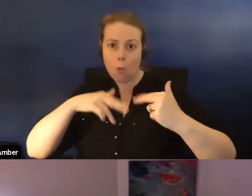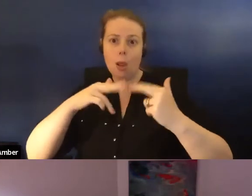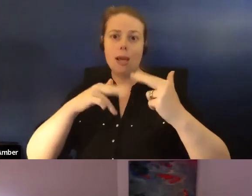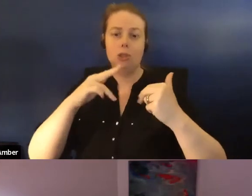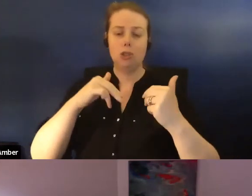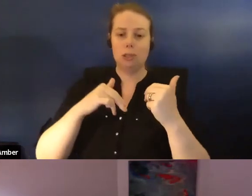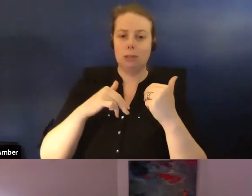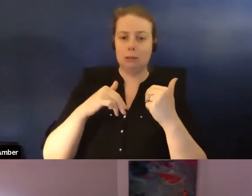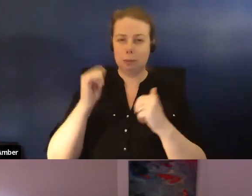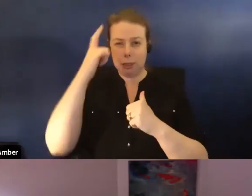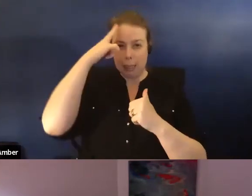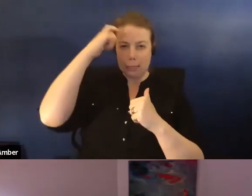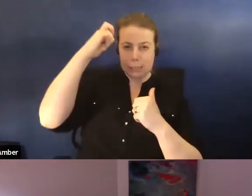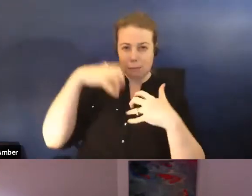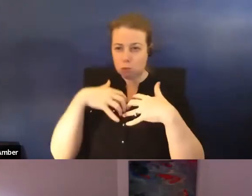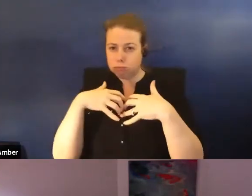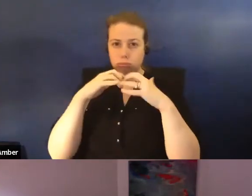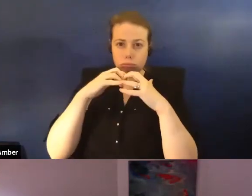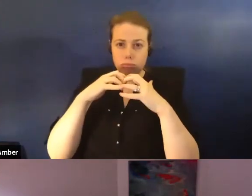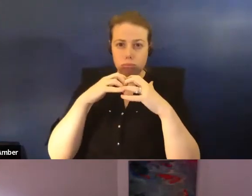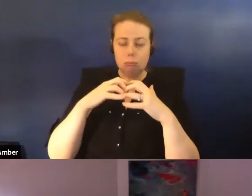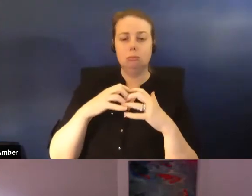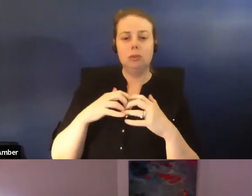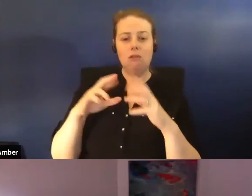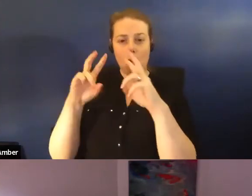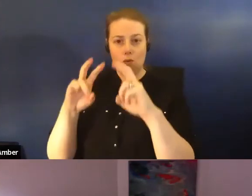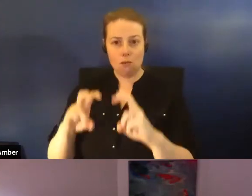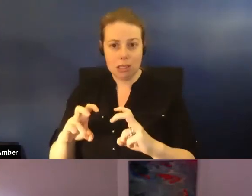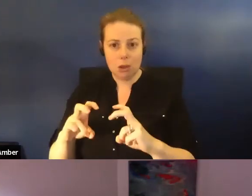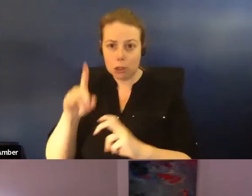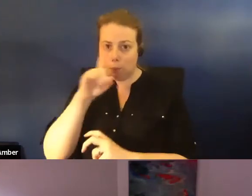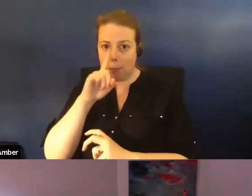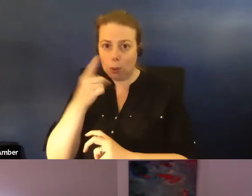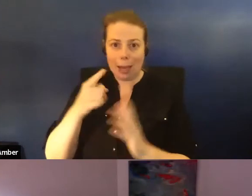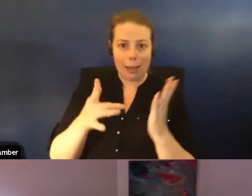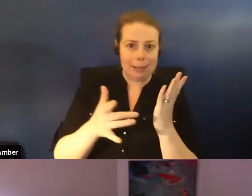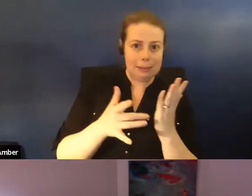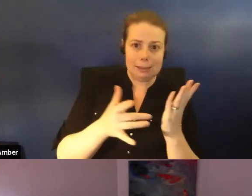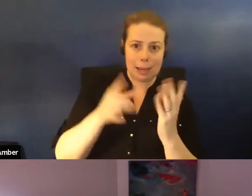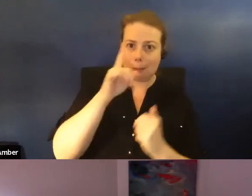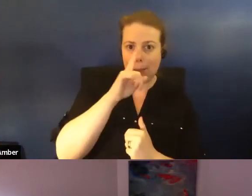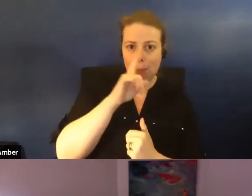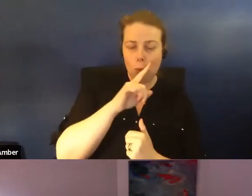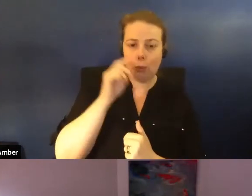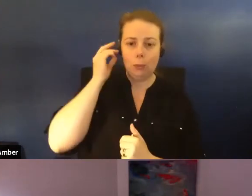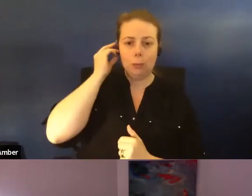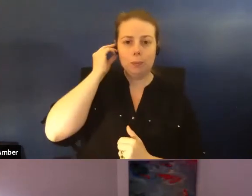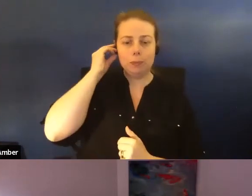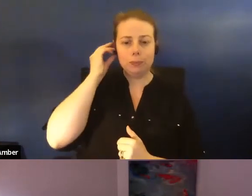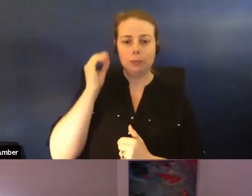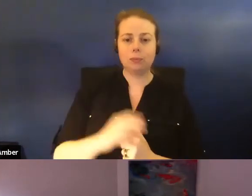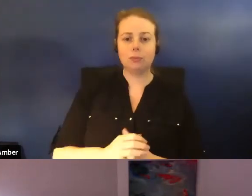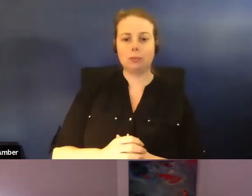the conceptual framework that researchers and tech heads work in, and that it's